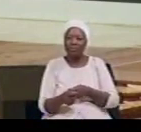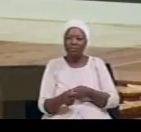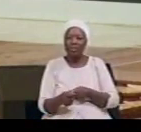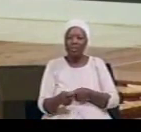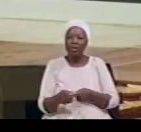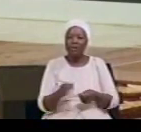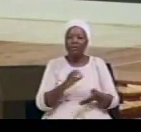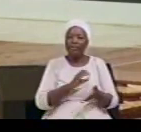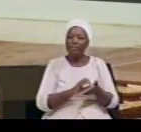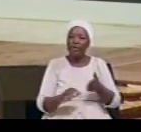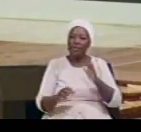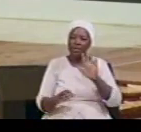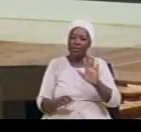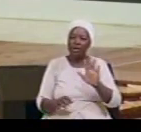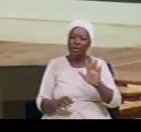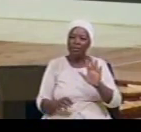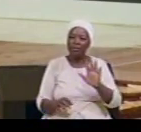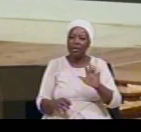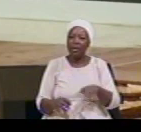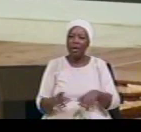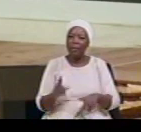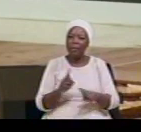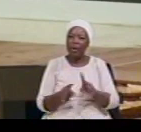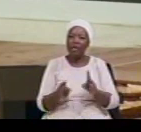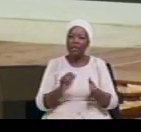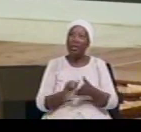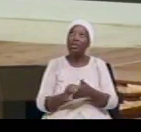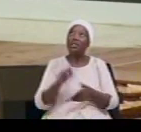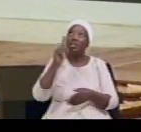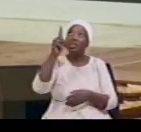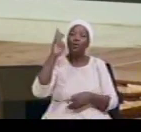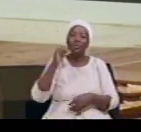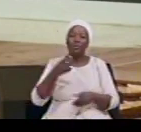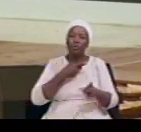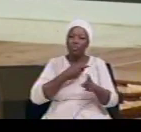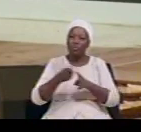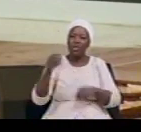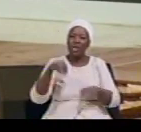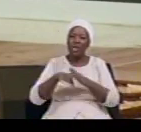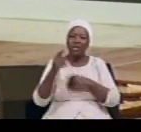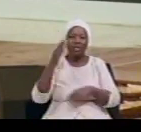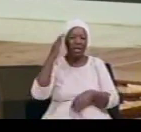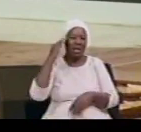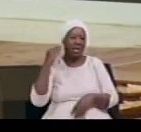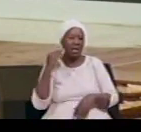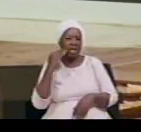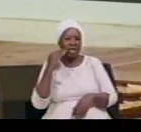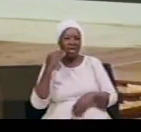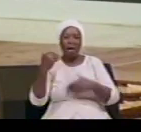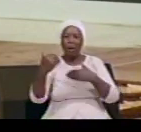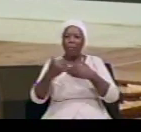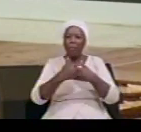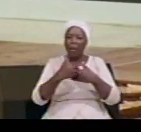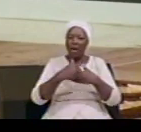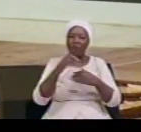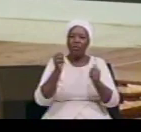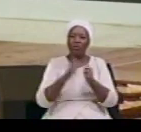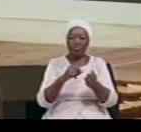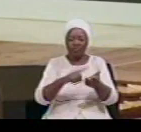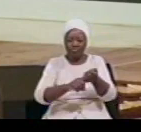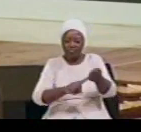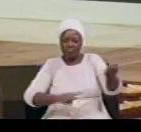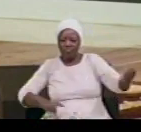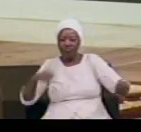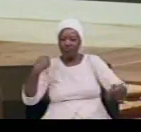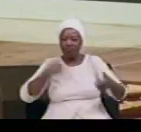wounded in the head, at the back, with the whips, with the